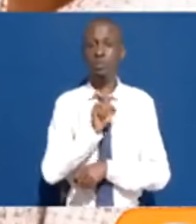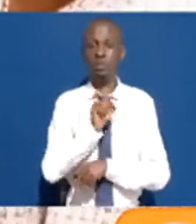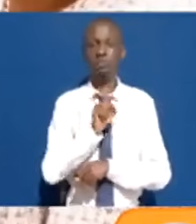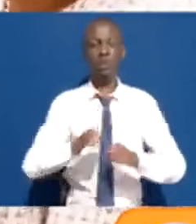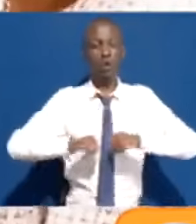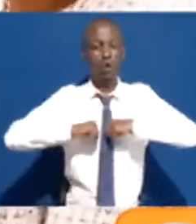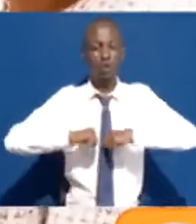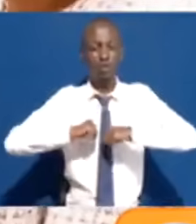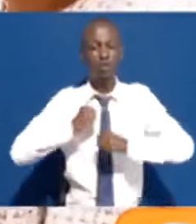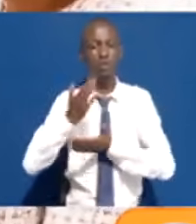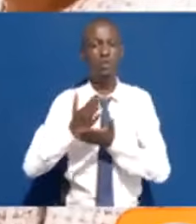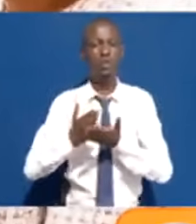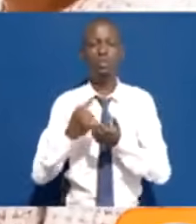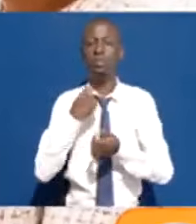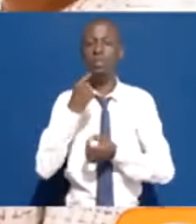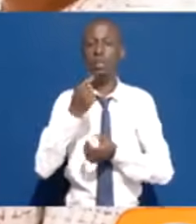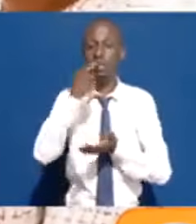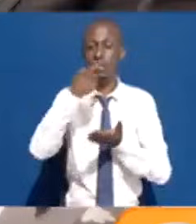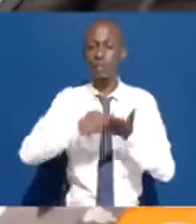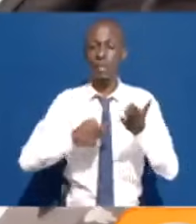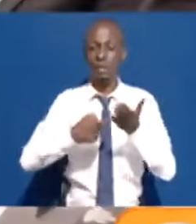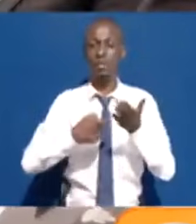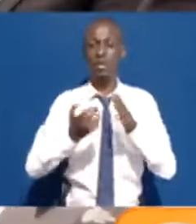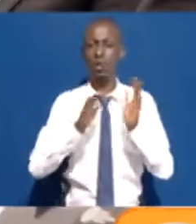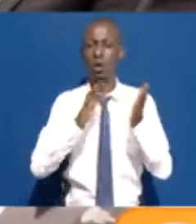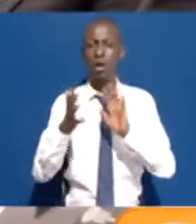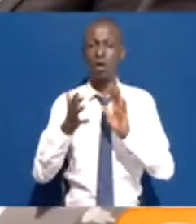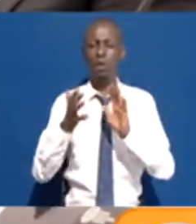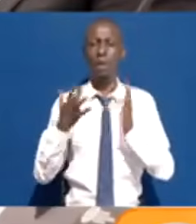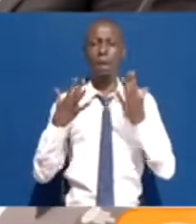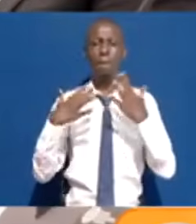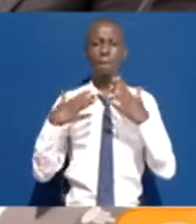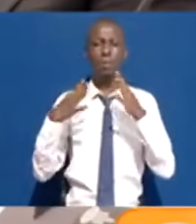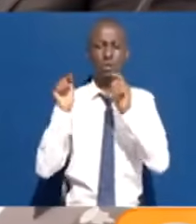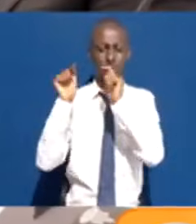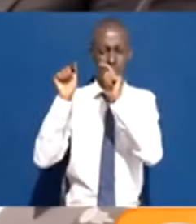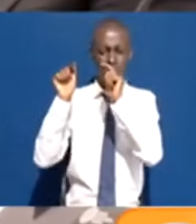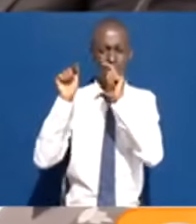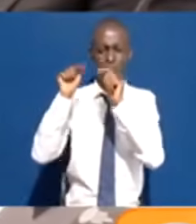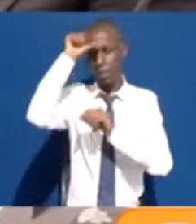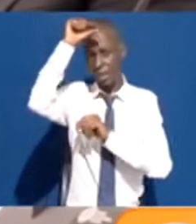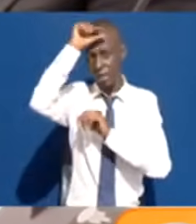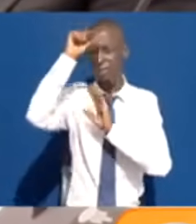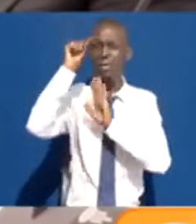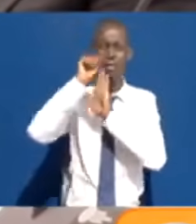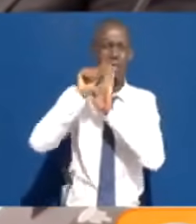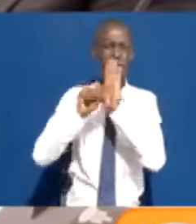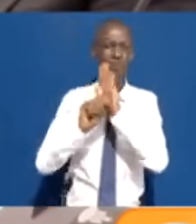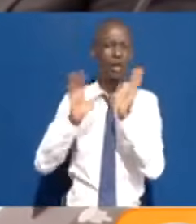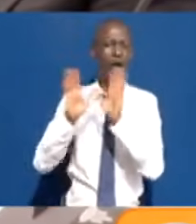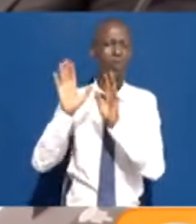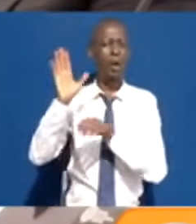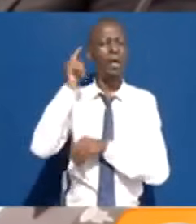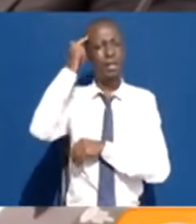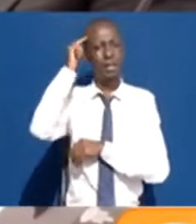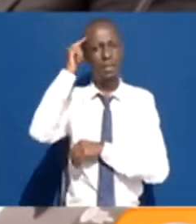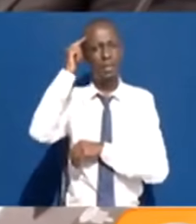officials voiced that the taxation measures have led to critics and negative perceptions of the government. But in his